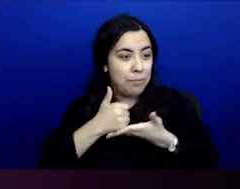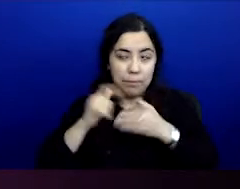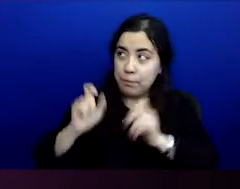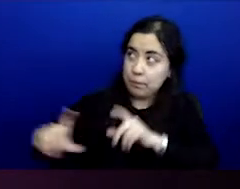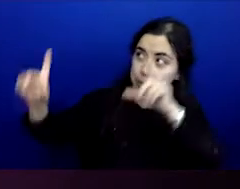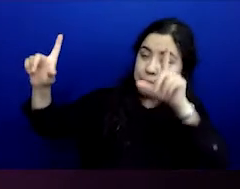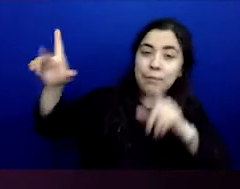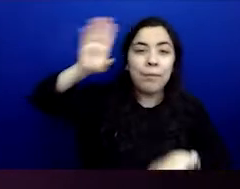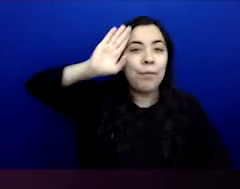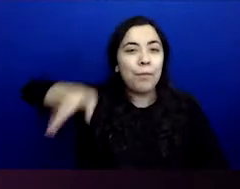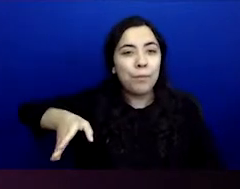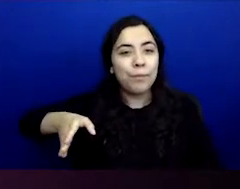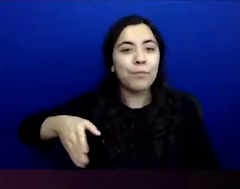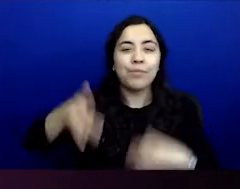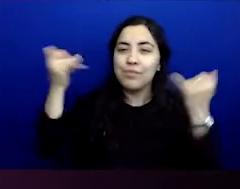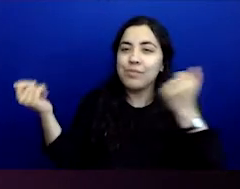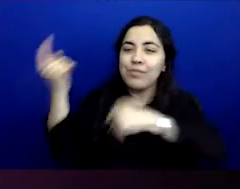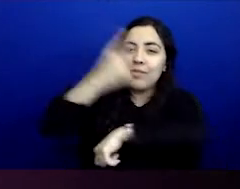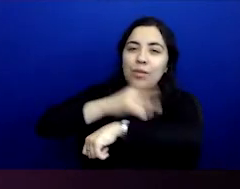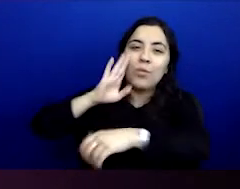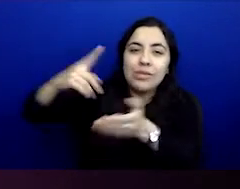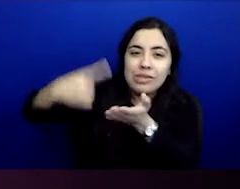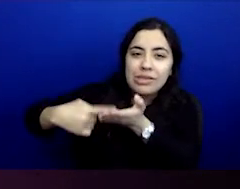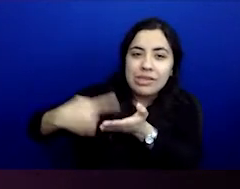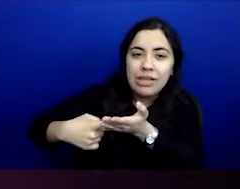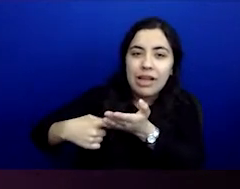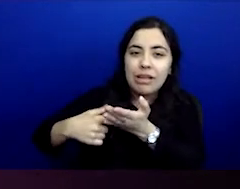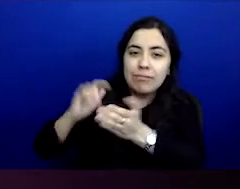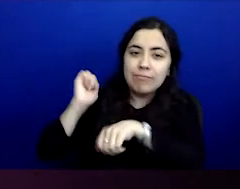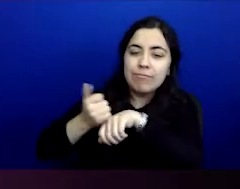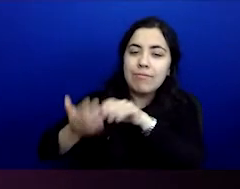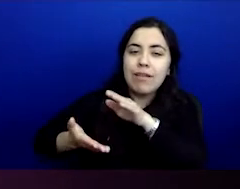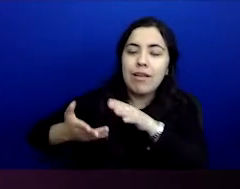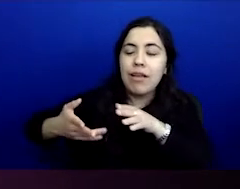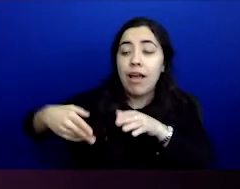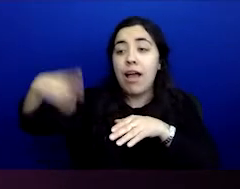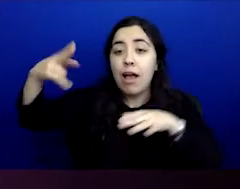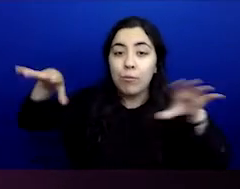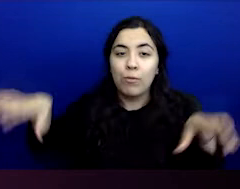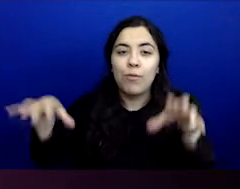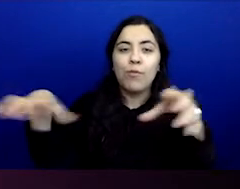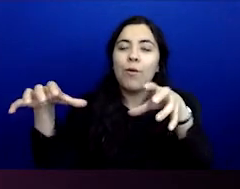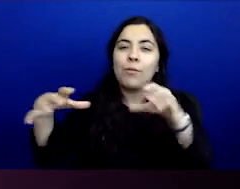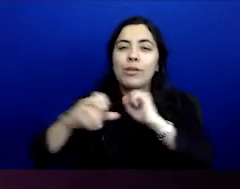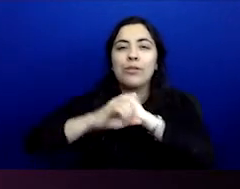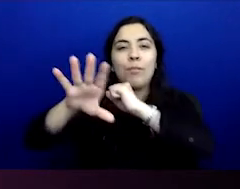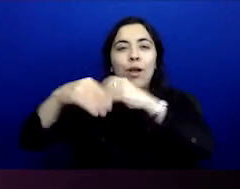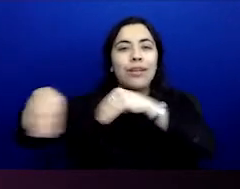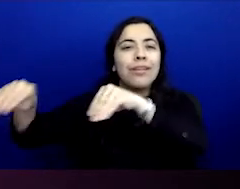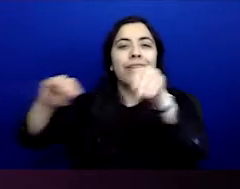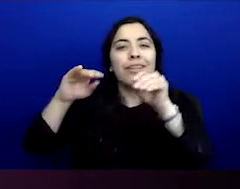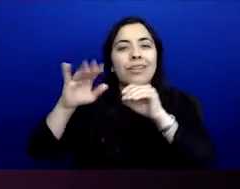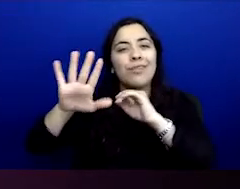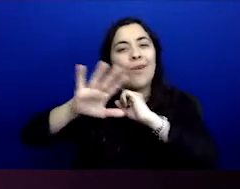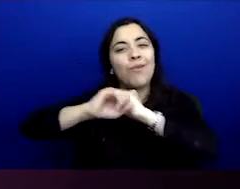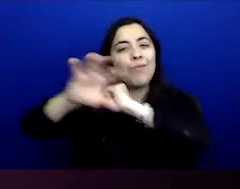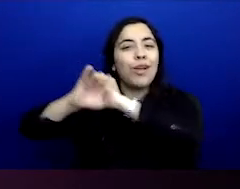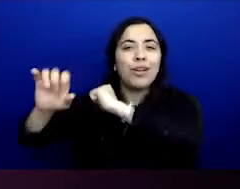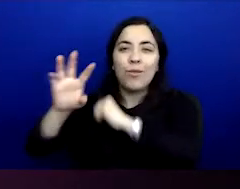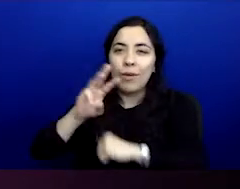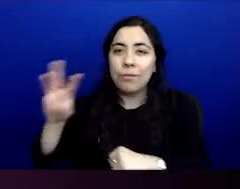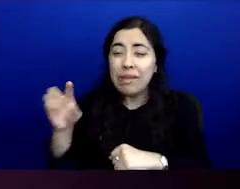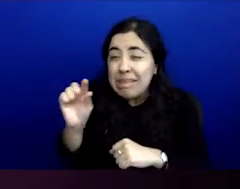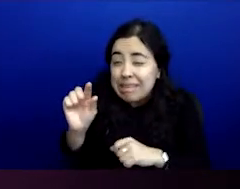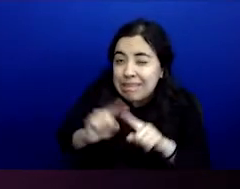All right. Well, hey, everyone. Today I'm going to be talking about building high-performance marketing websites. So a little different than Web3,